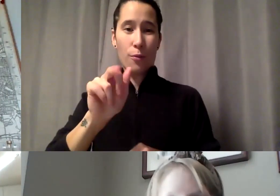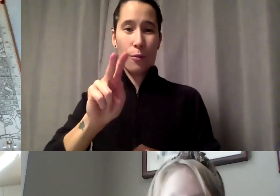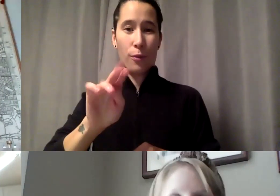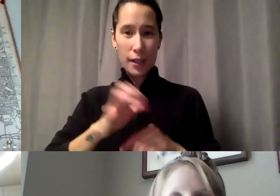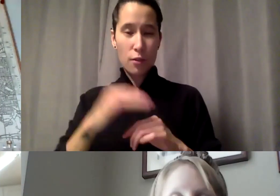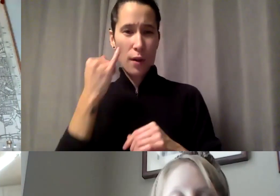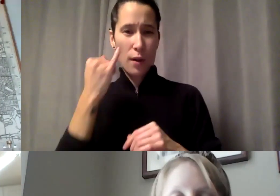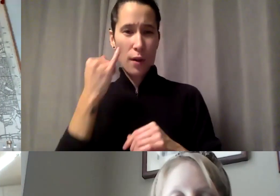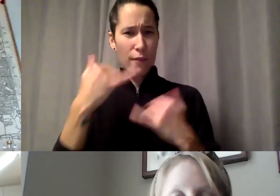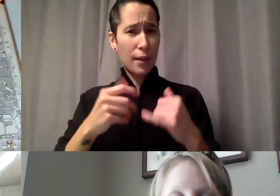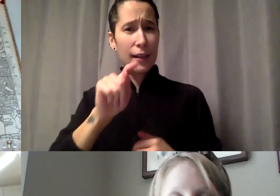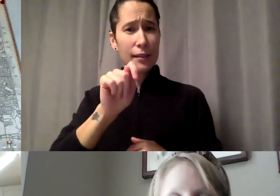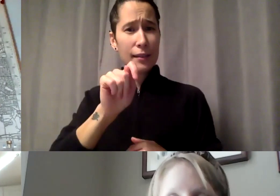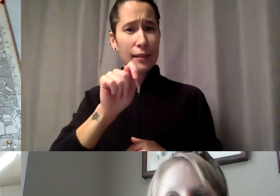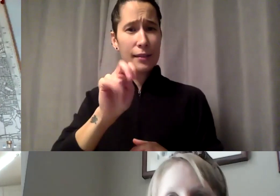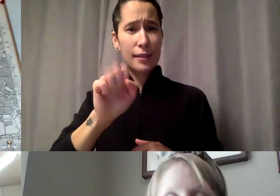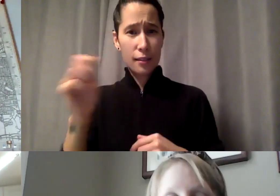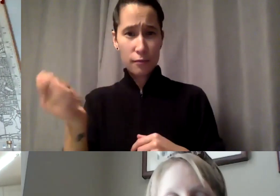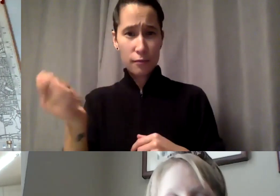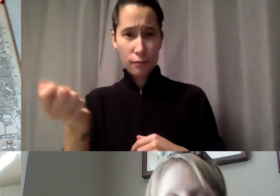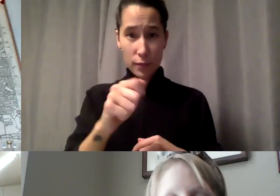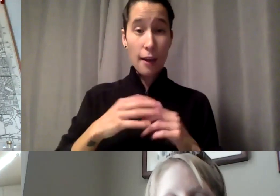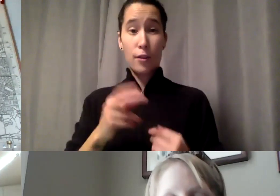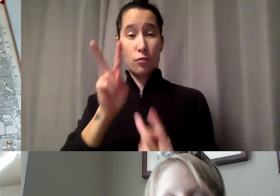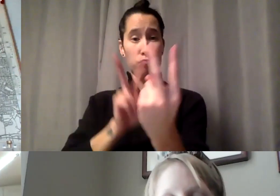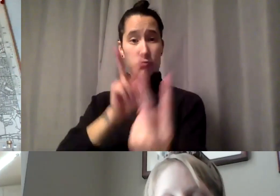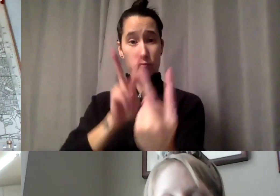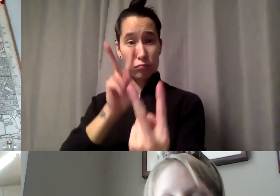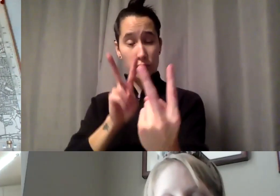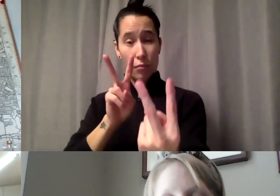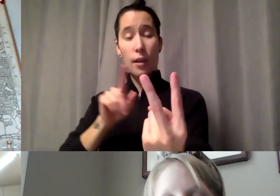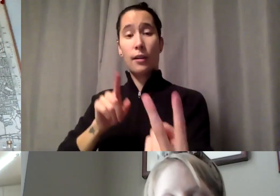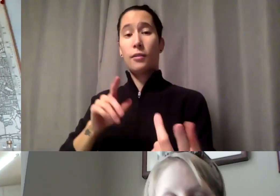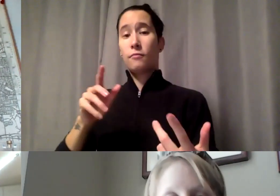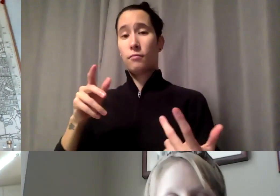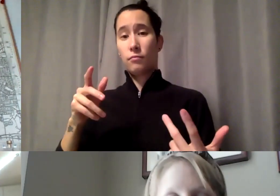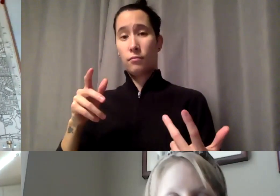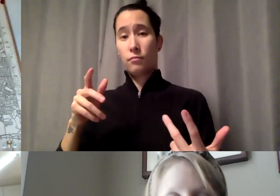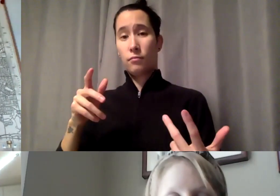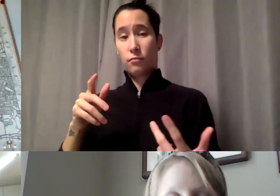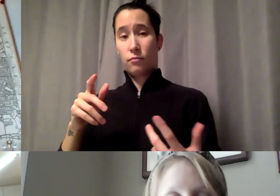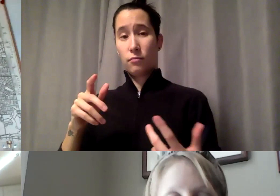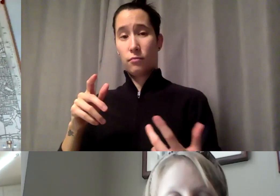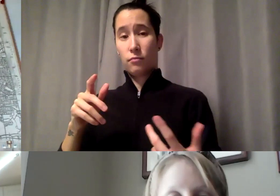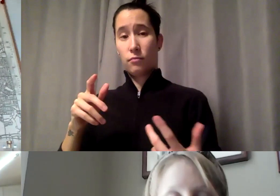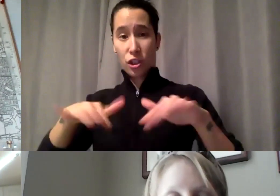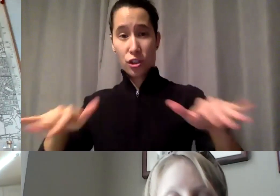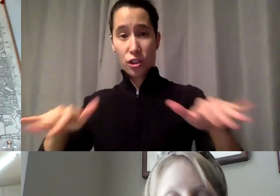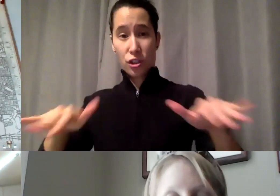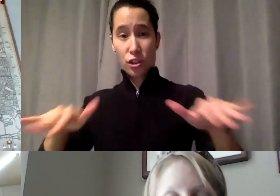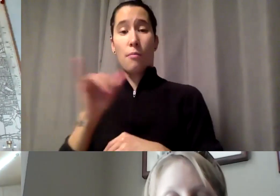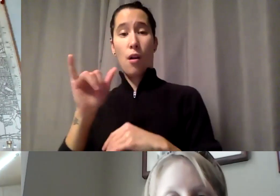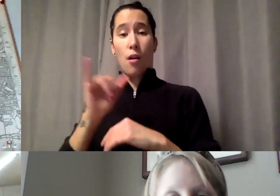they've got 4 children playing on 2 courts, they've got coaches supervising on both, and all maintaining distance. That's okay? Yes. Yes, okay,